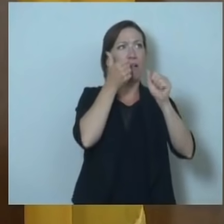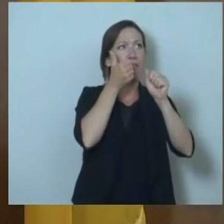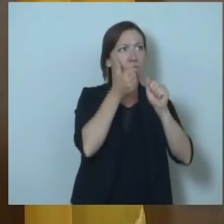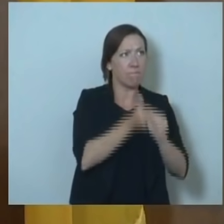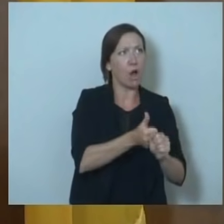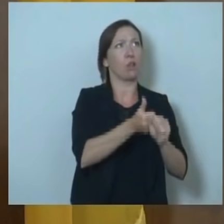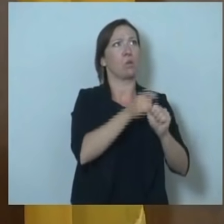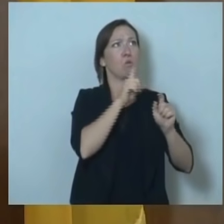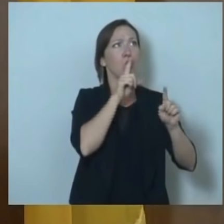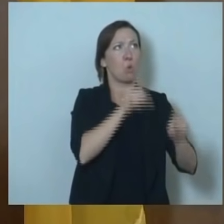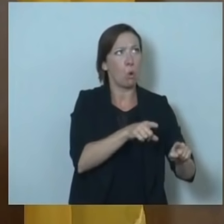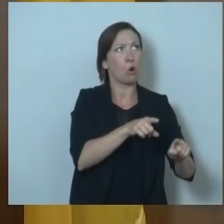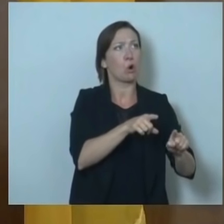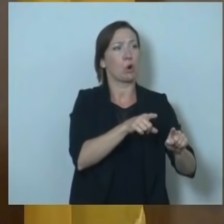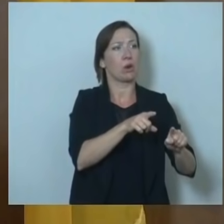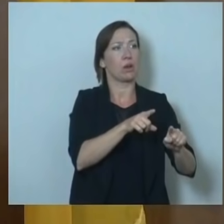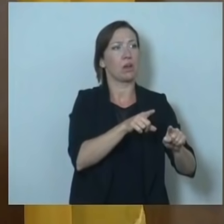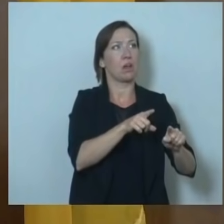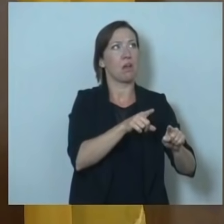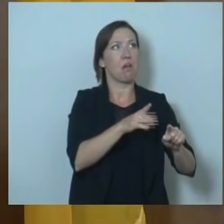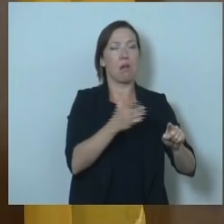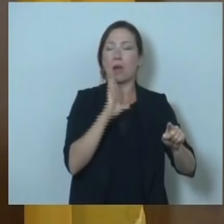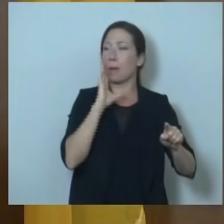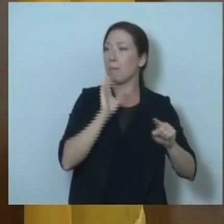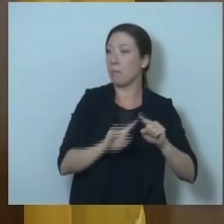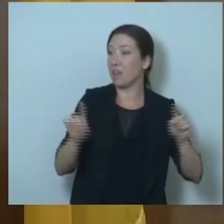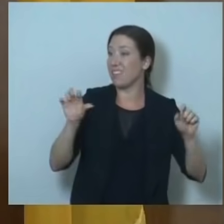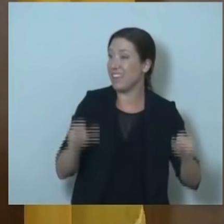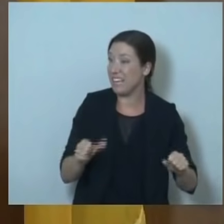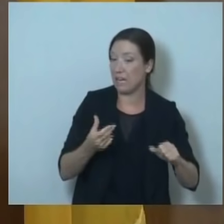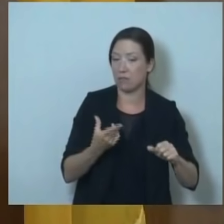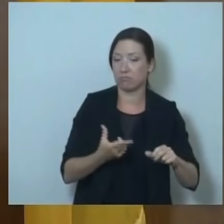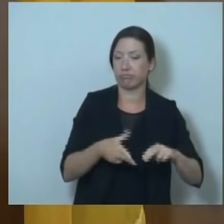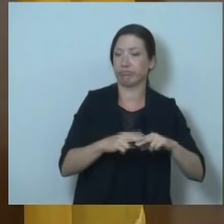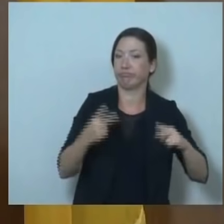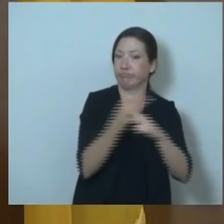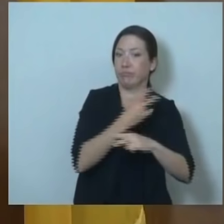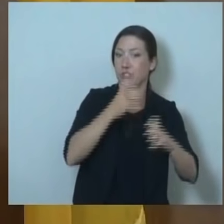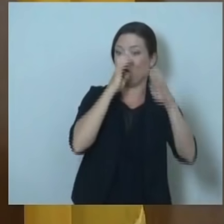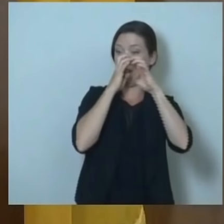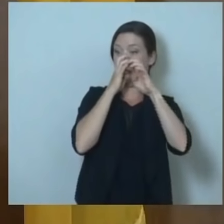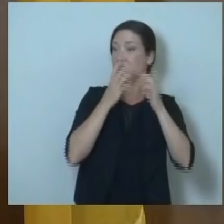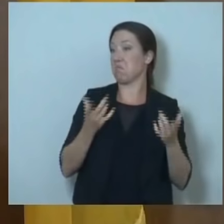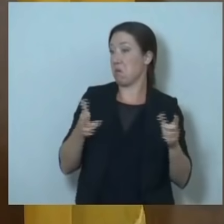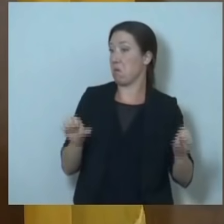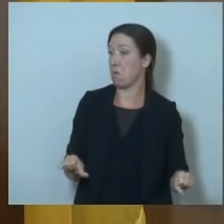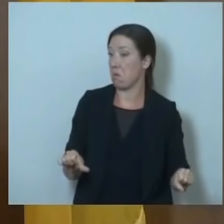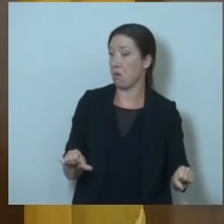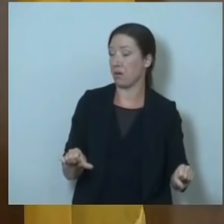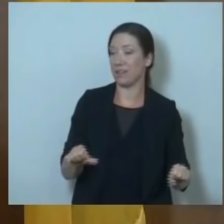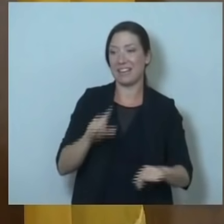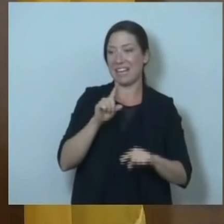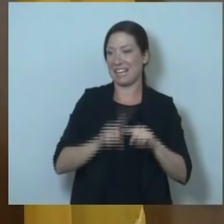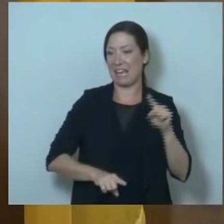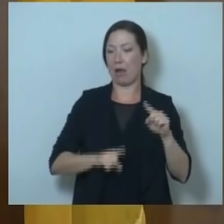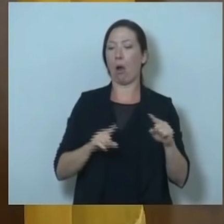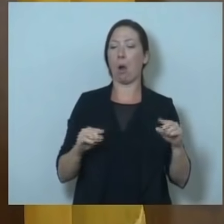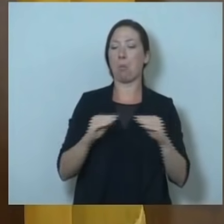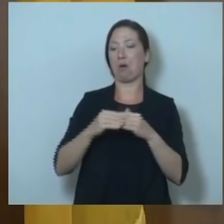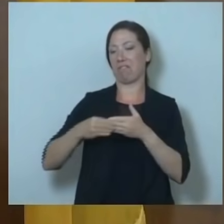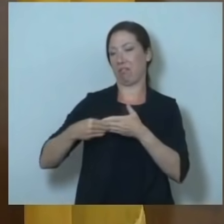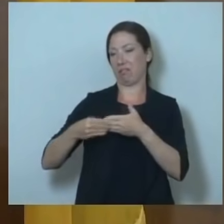Move less quickly at reopening, which is one of the reasons for the Northwest region we've been really cautious,